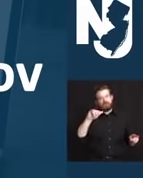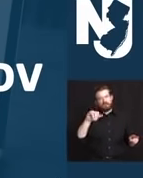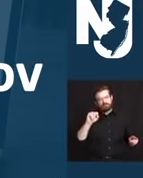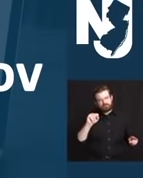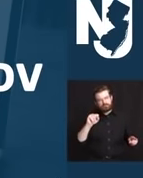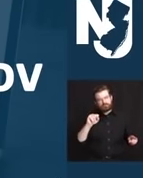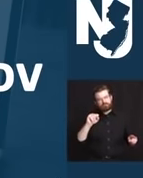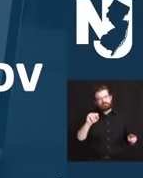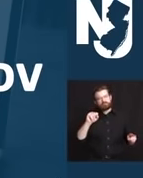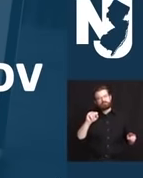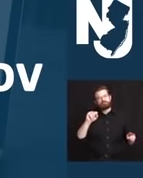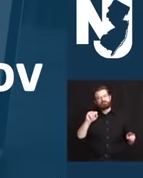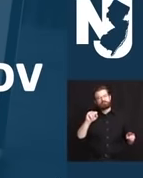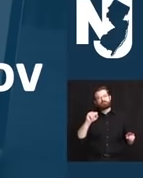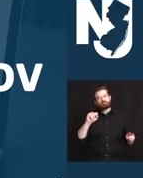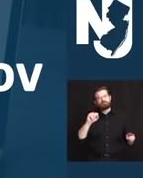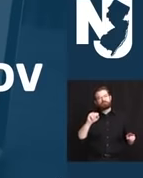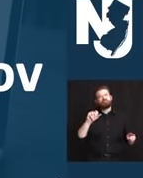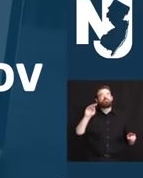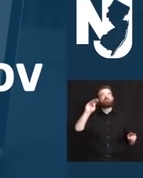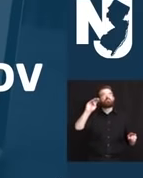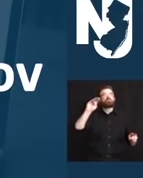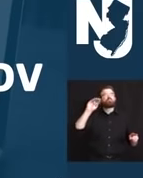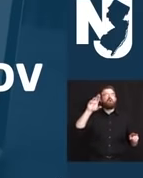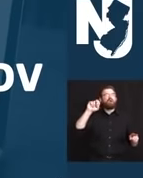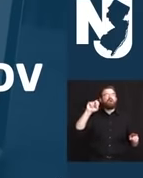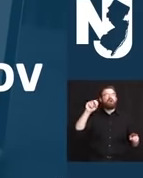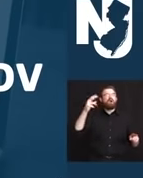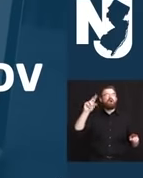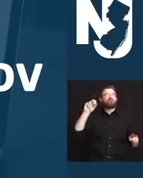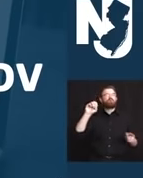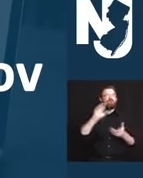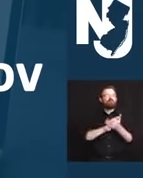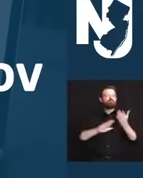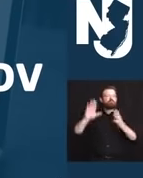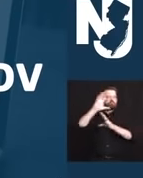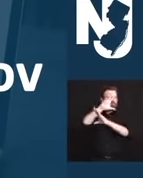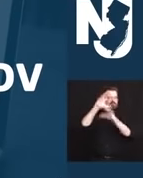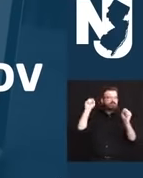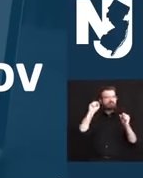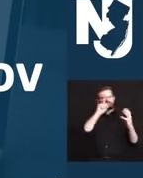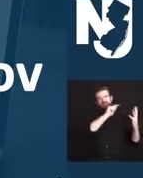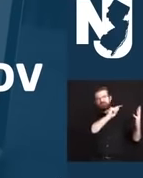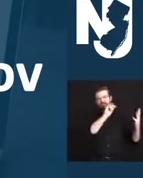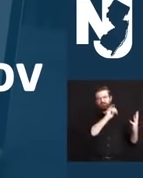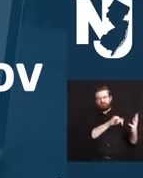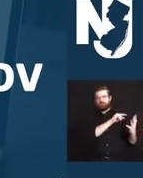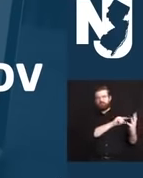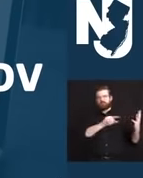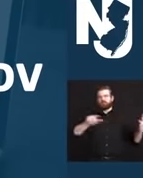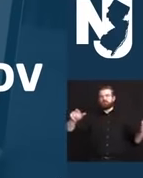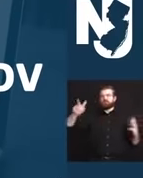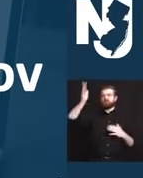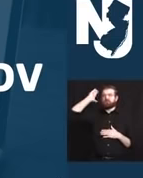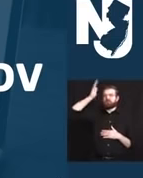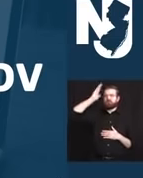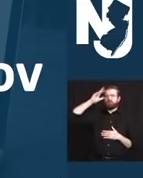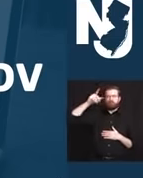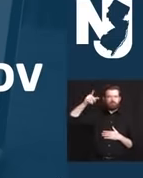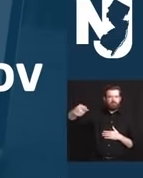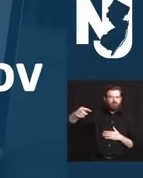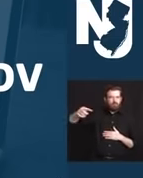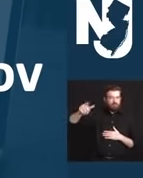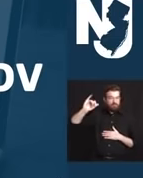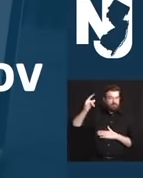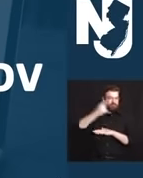least, without notes, giving, I believe, the most relevant speech in the history of our country, the Reverend